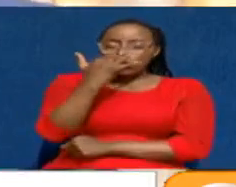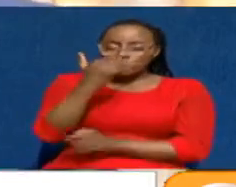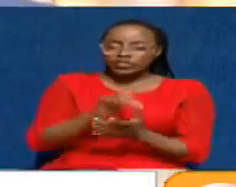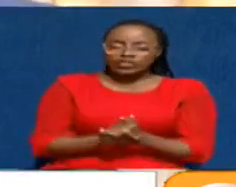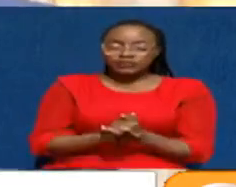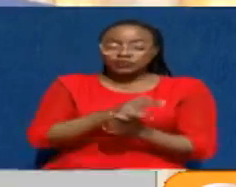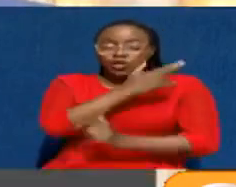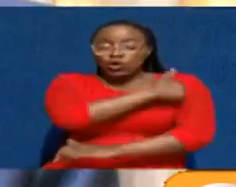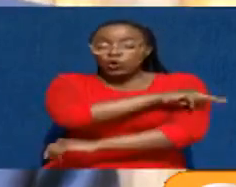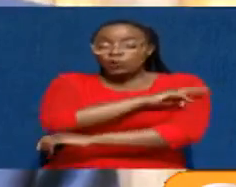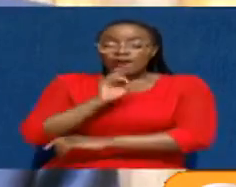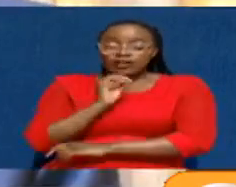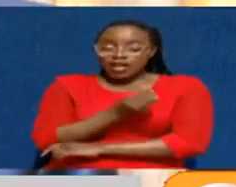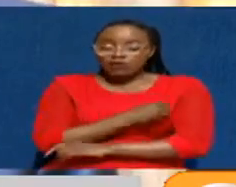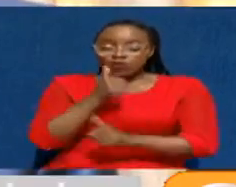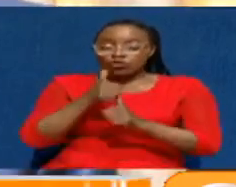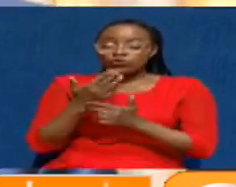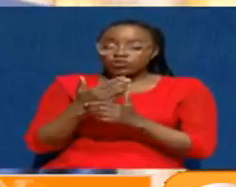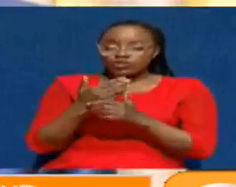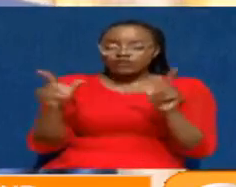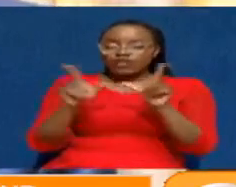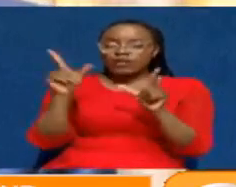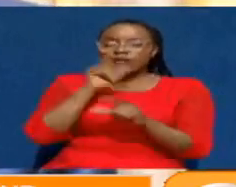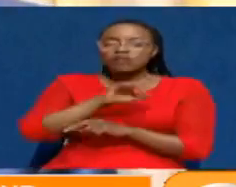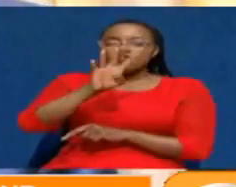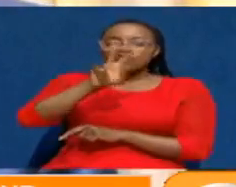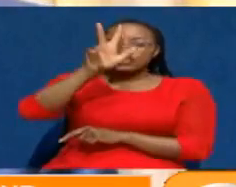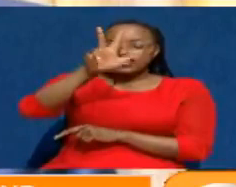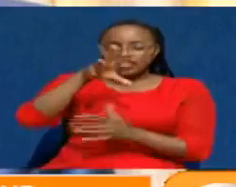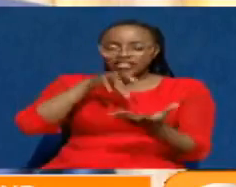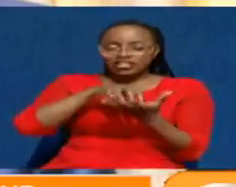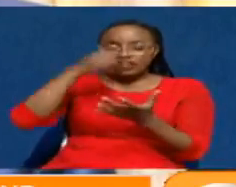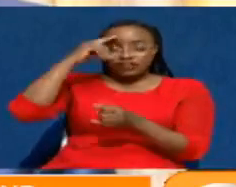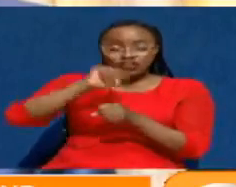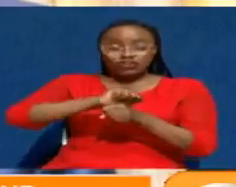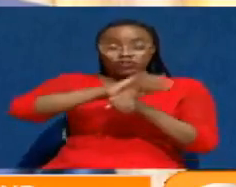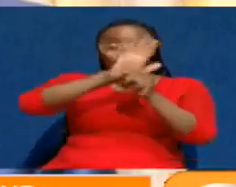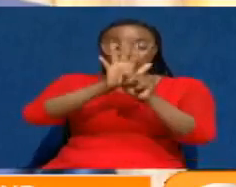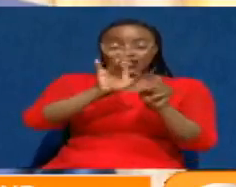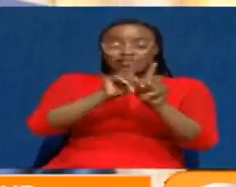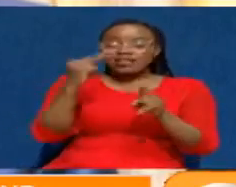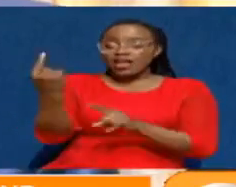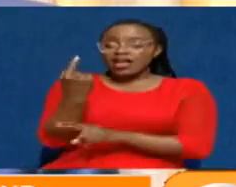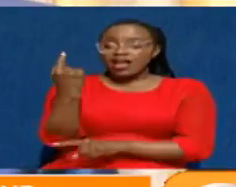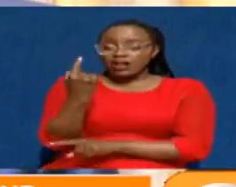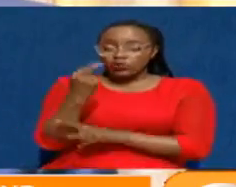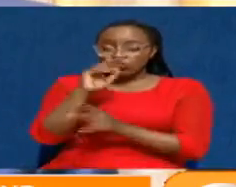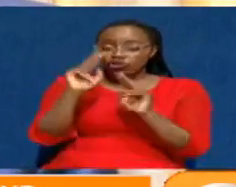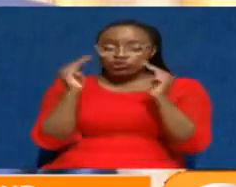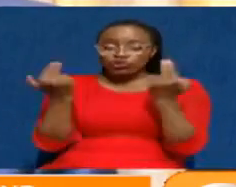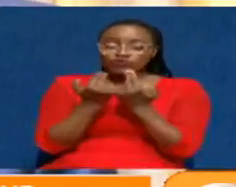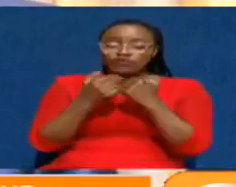a facility licensed by the government of Kenya to handle 43 cases of COVID-19 as an isolation unit,